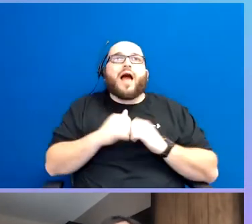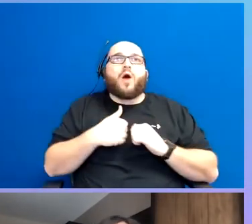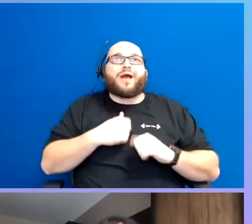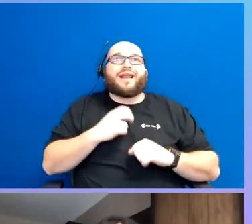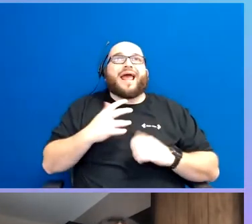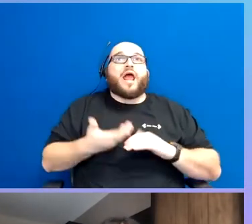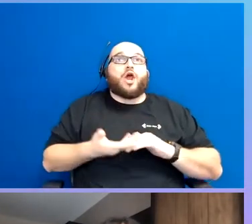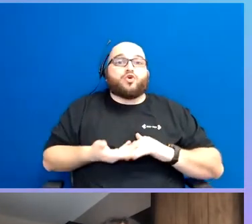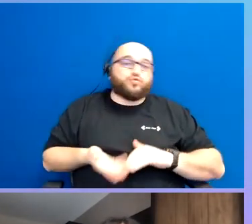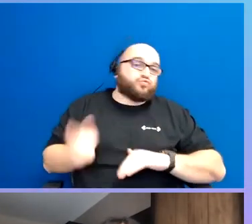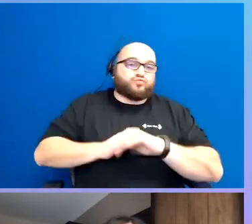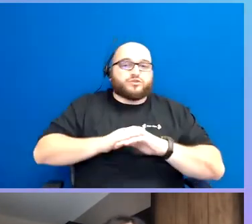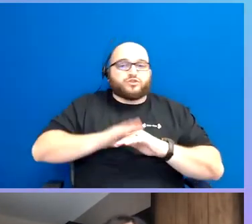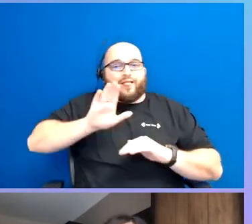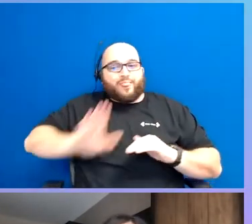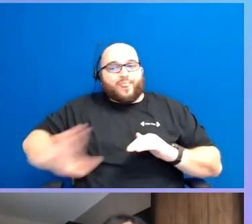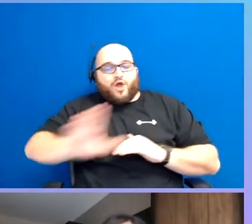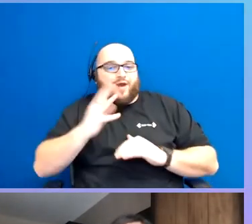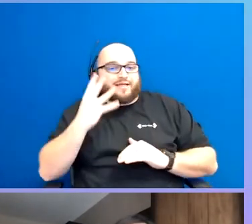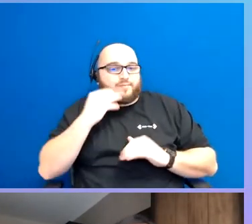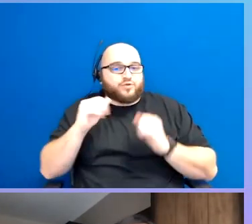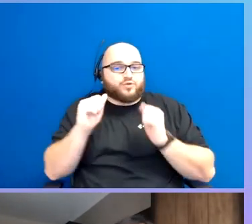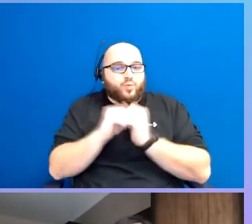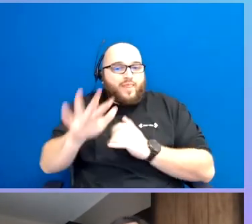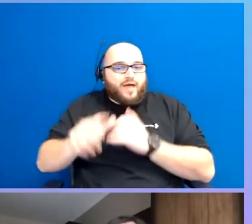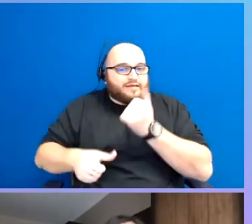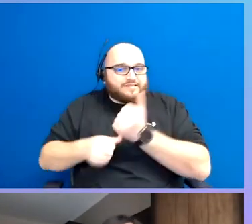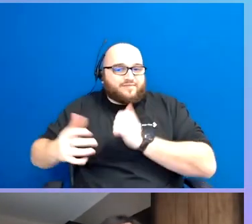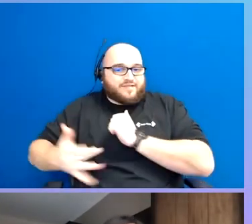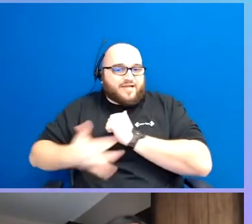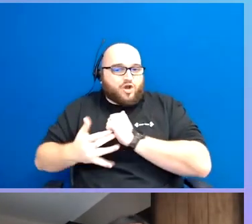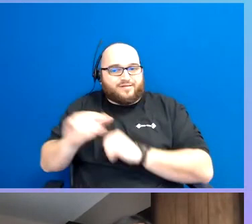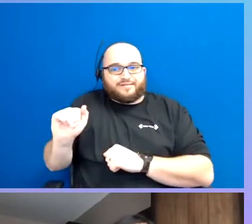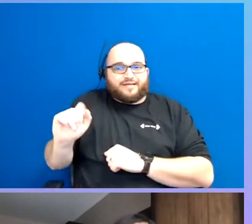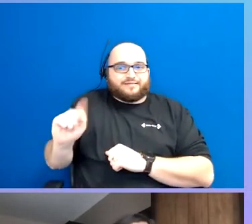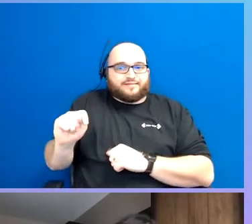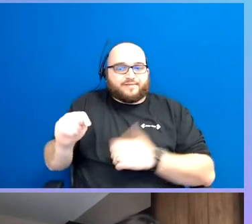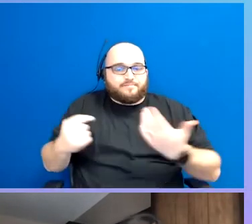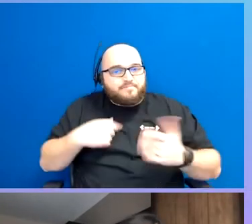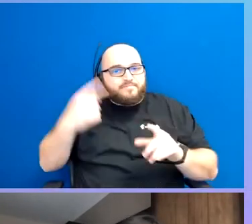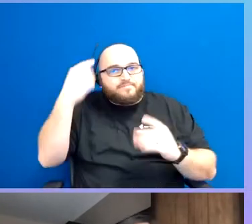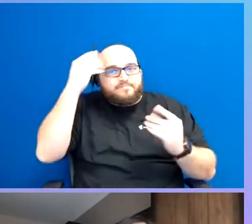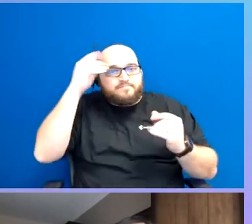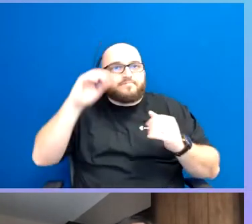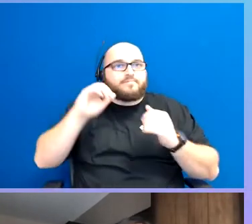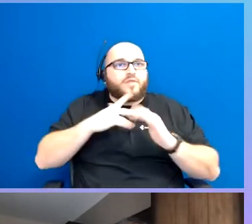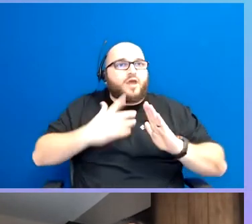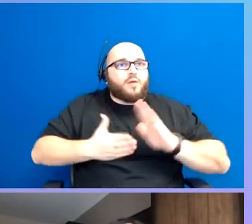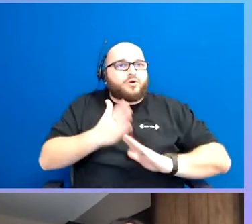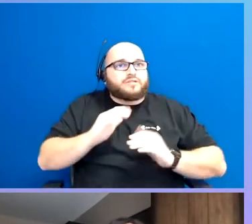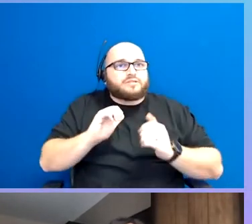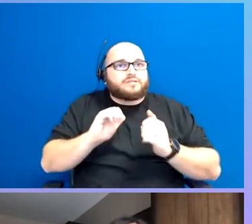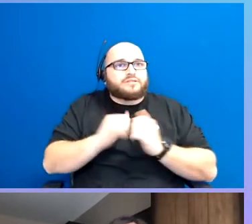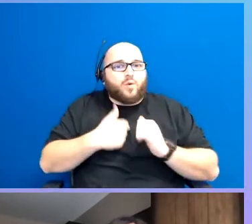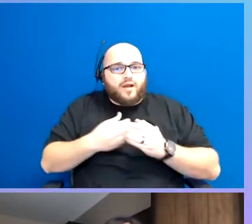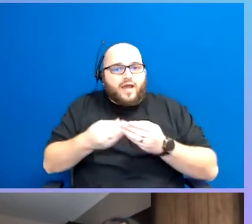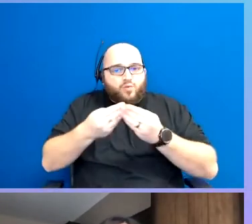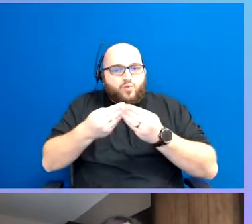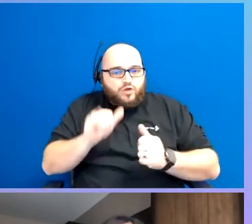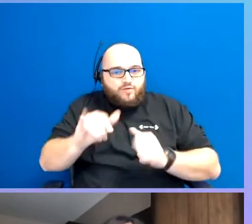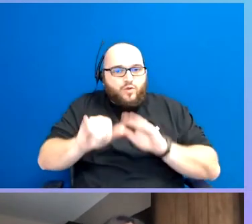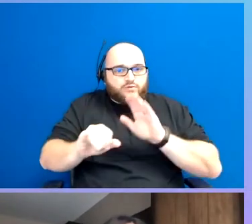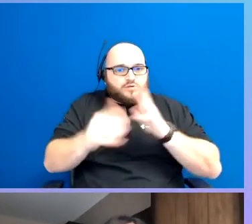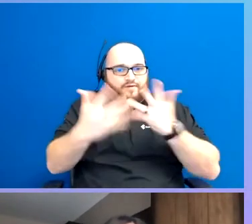usability with assistive technology? I'm also thinking about operationally, how can I decrease time it takes to resolve identified